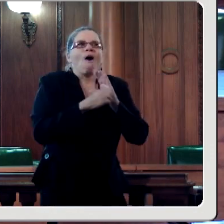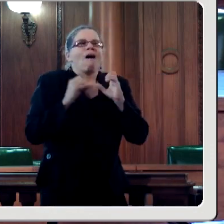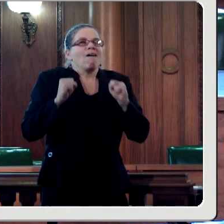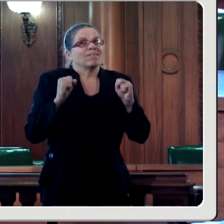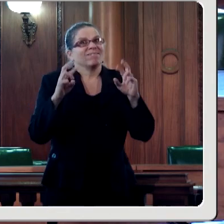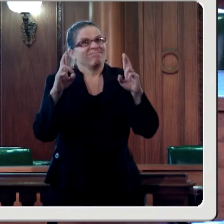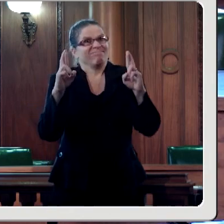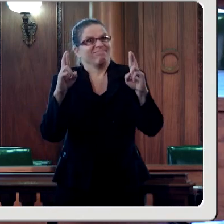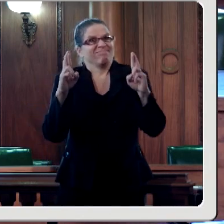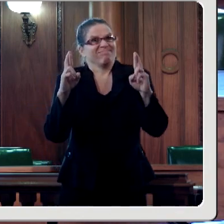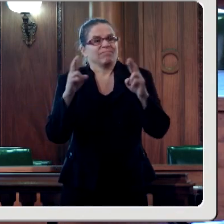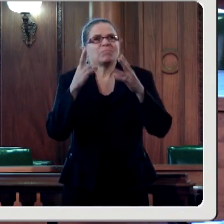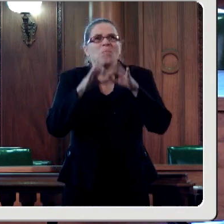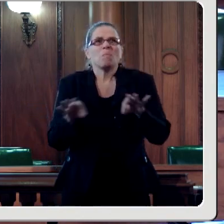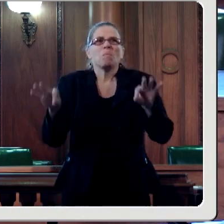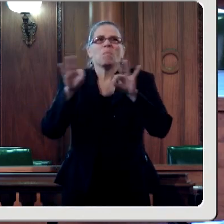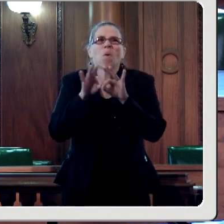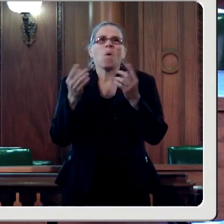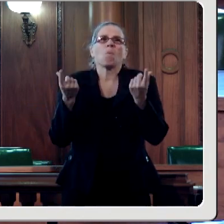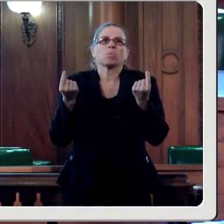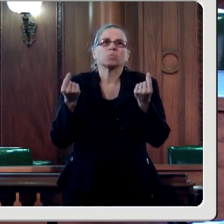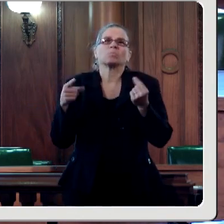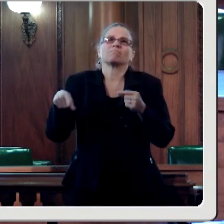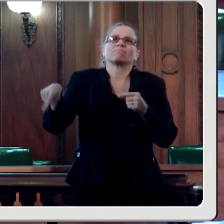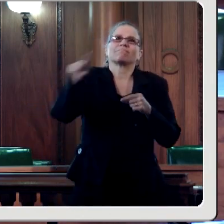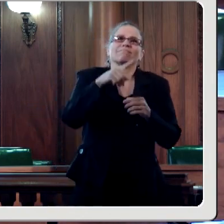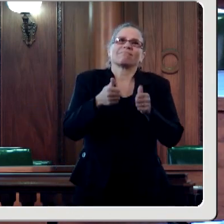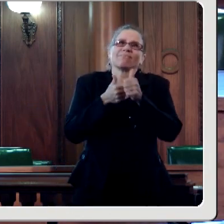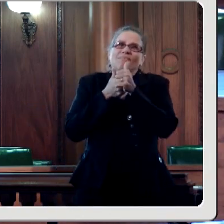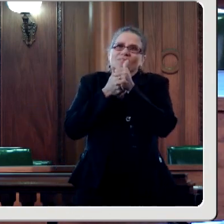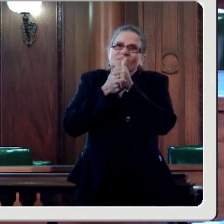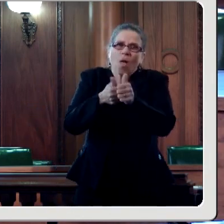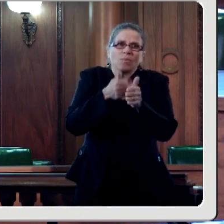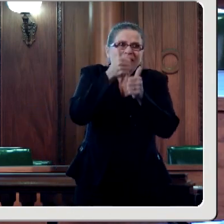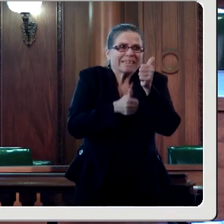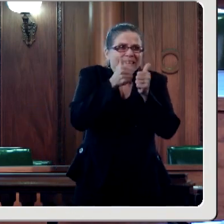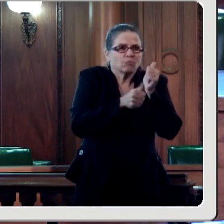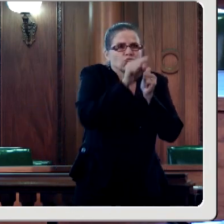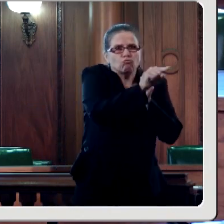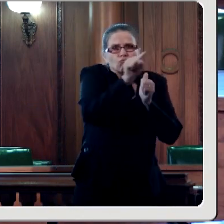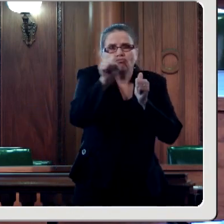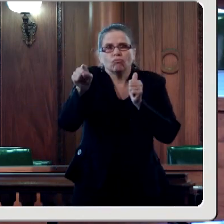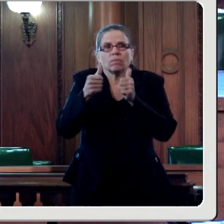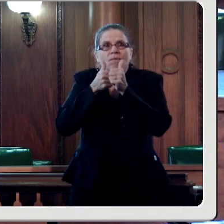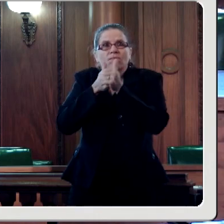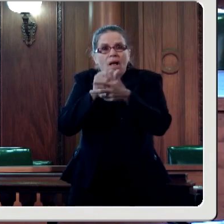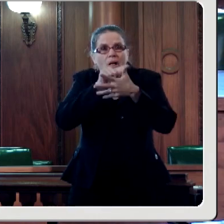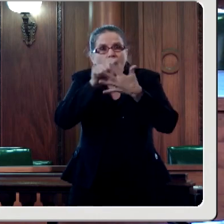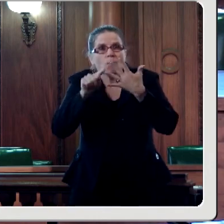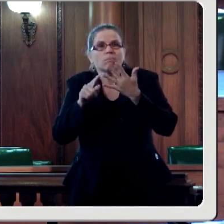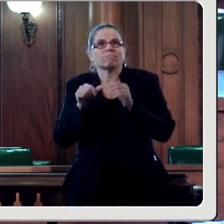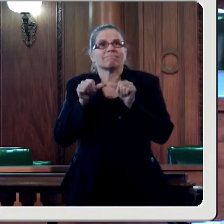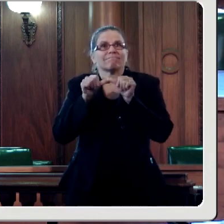doing the right thing. To each and every one of you, good health, and may